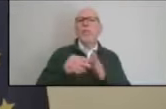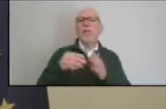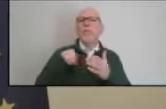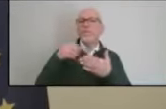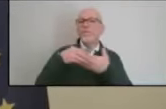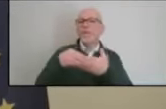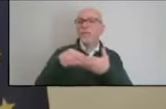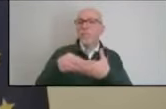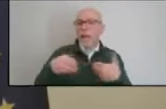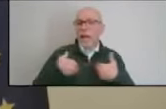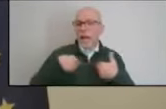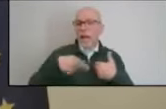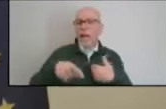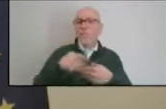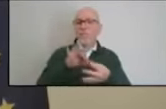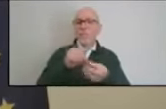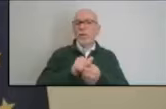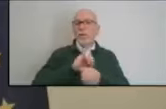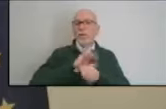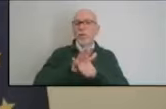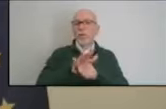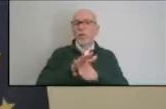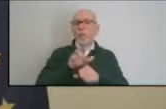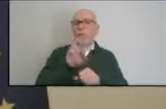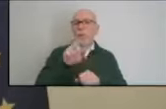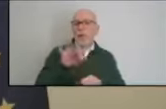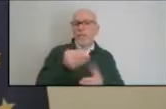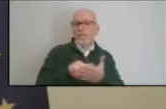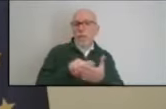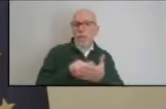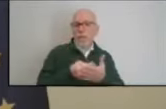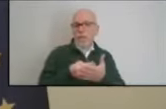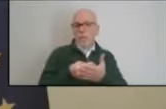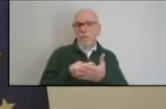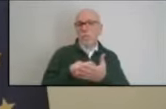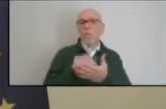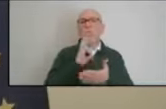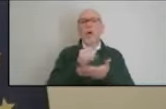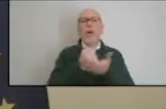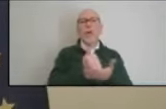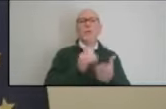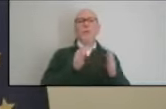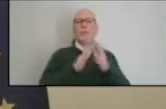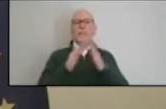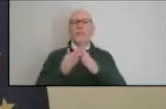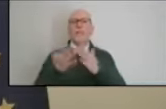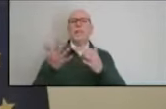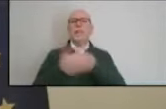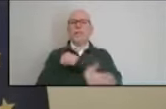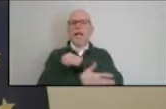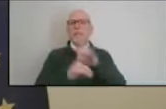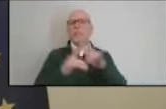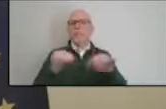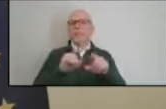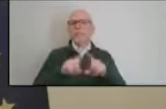with respect to the coronavirus relief fund will assist our municipalities in a significant way.